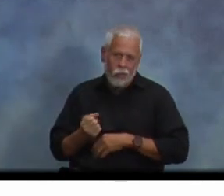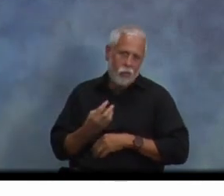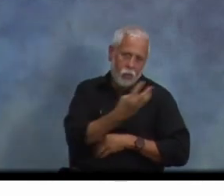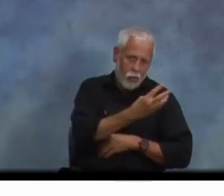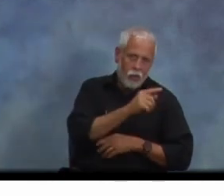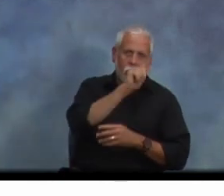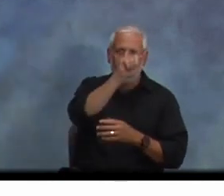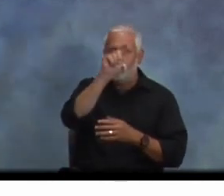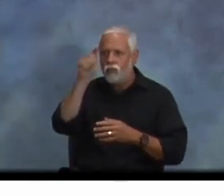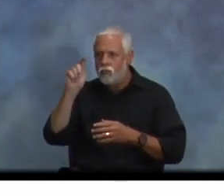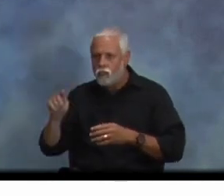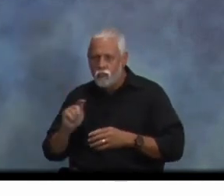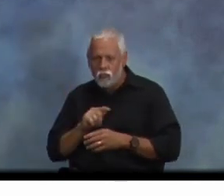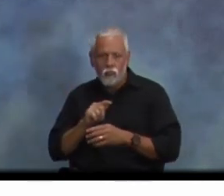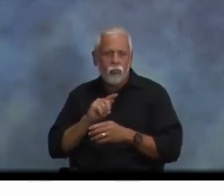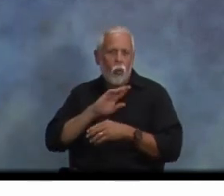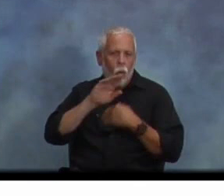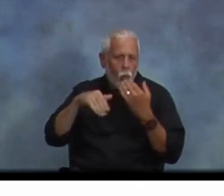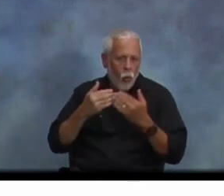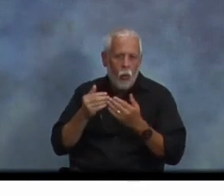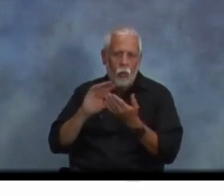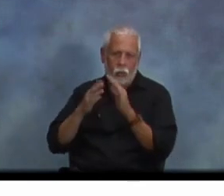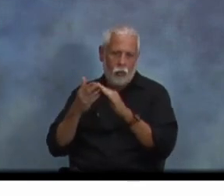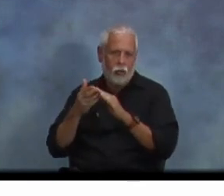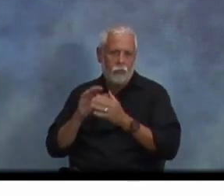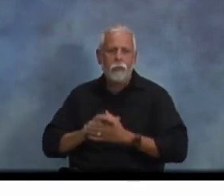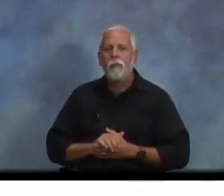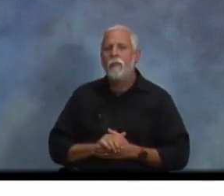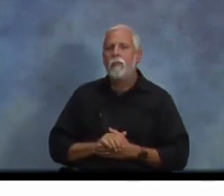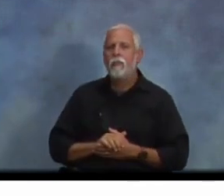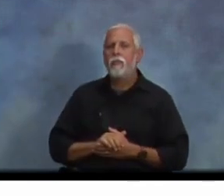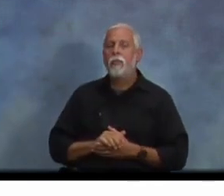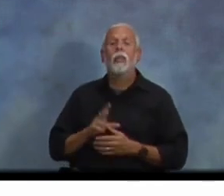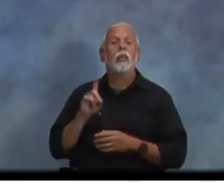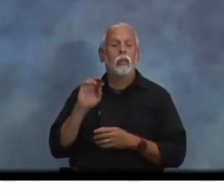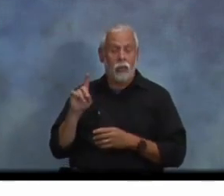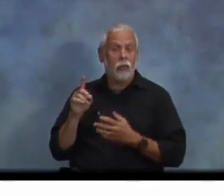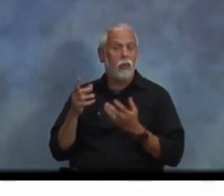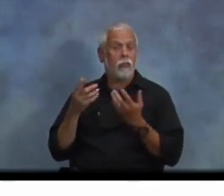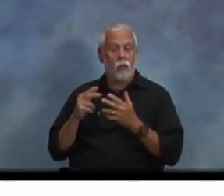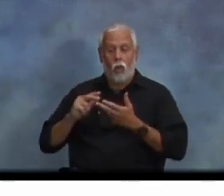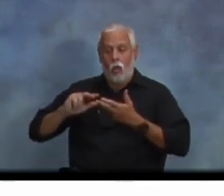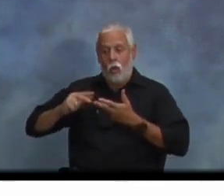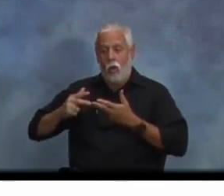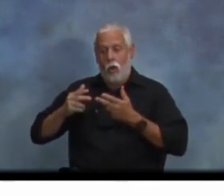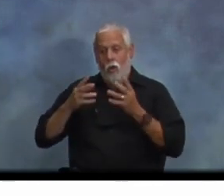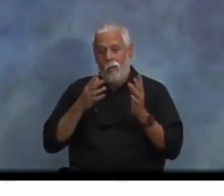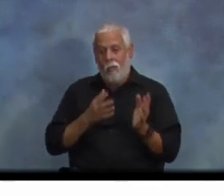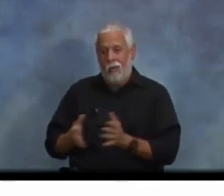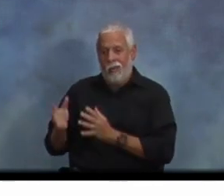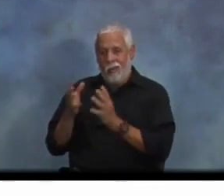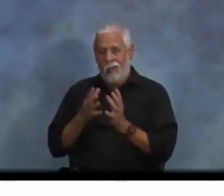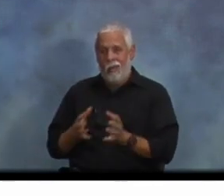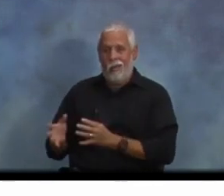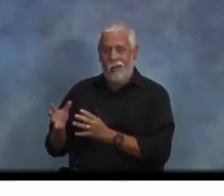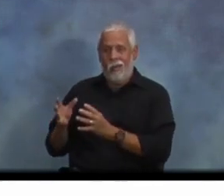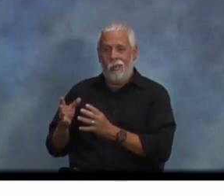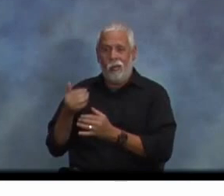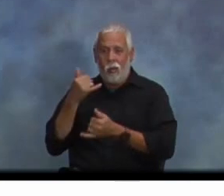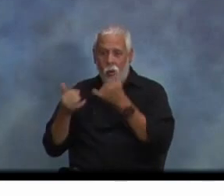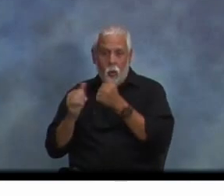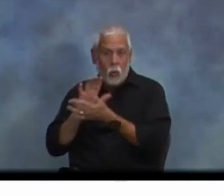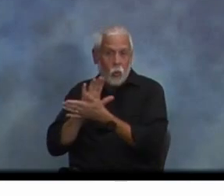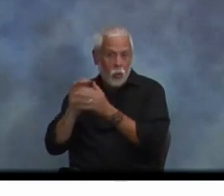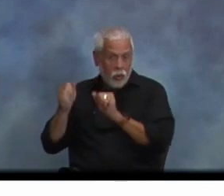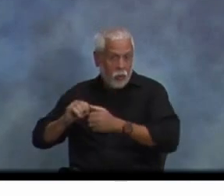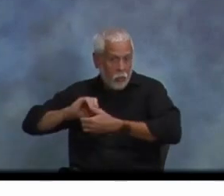access points for our entire community. We did have our third planning call with our school